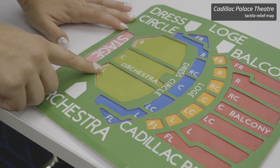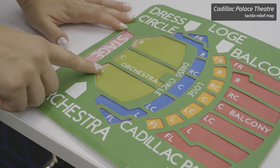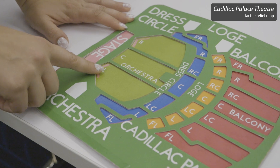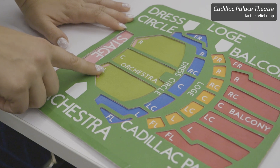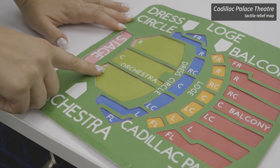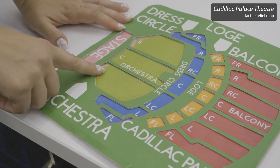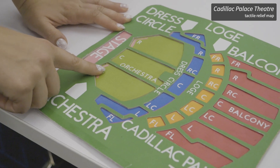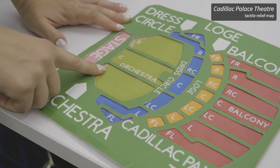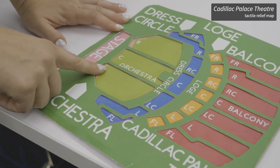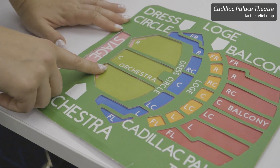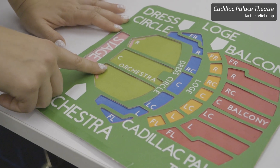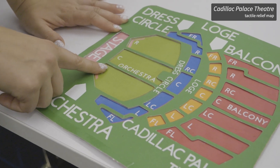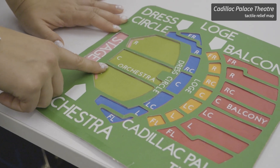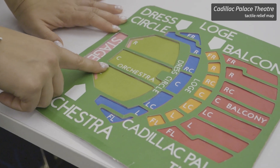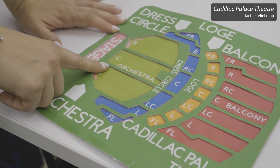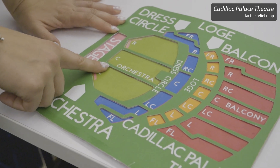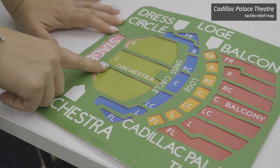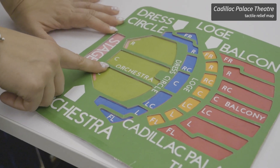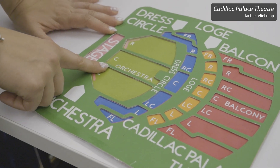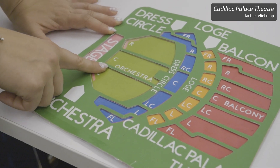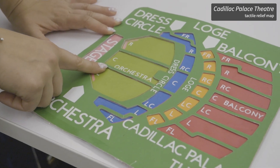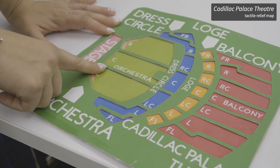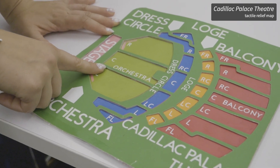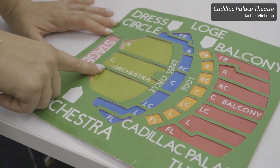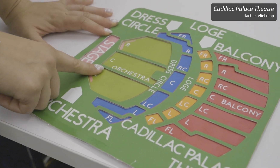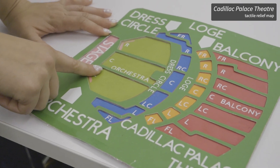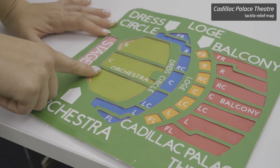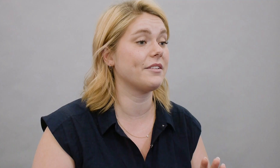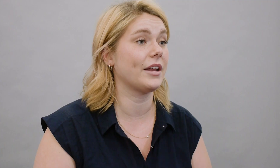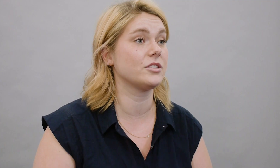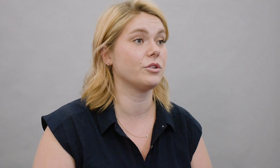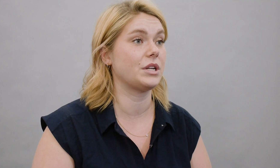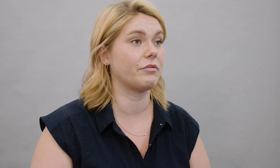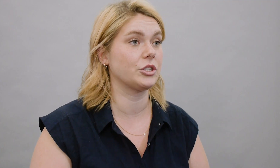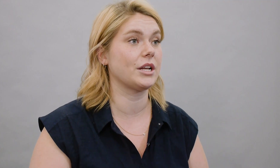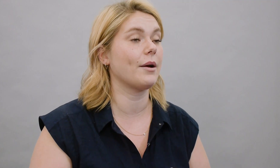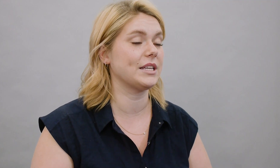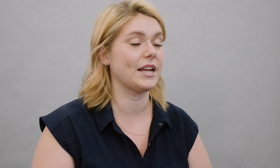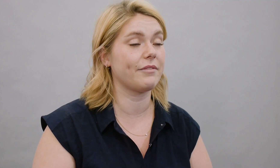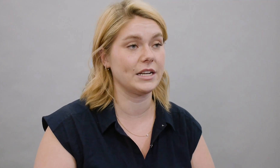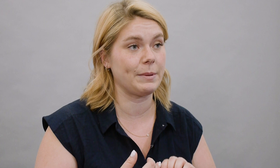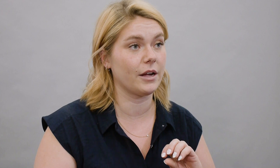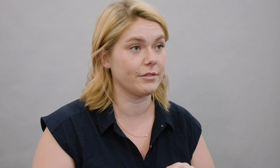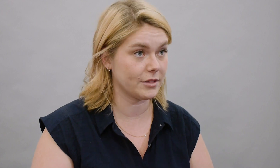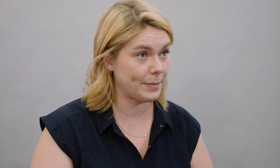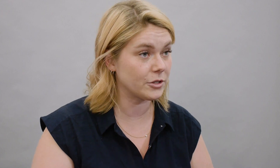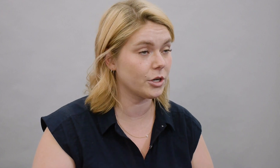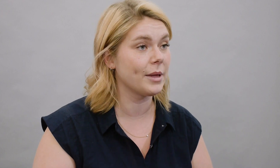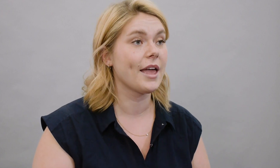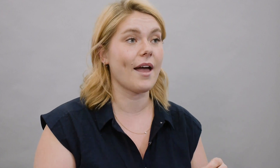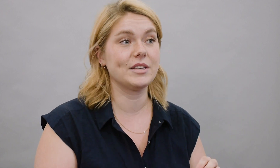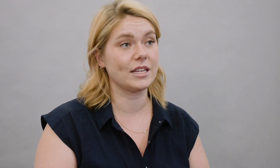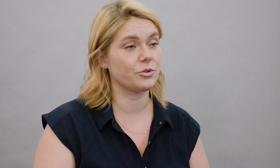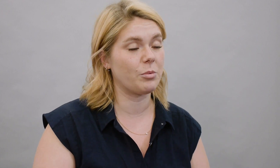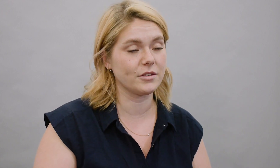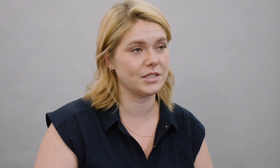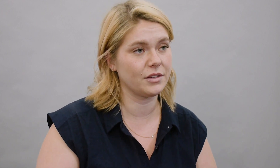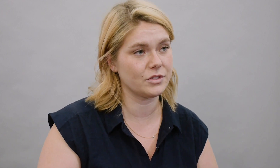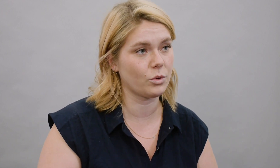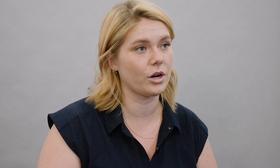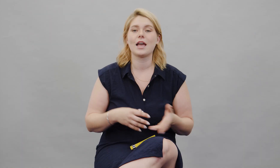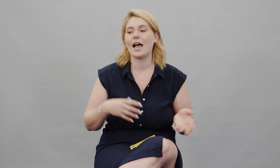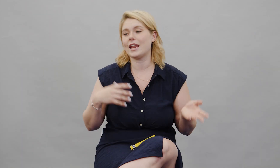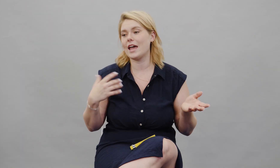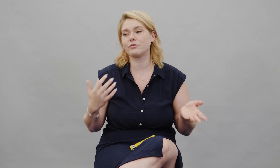tours or touch tours. At a young age, I was identified as neurodivergent. I was identified as being on the spectrum, having sensory